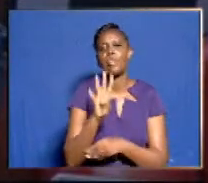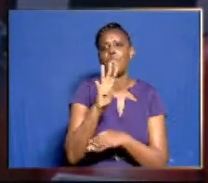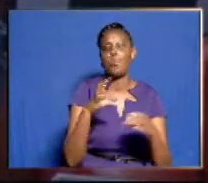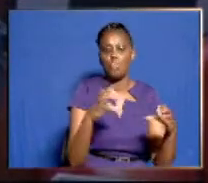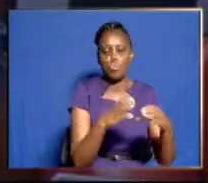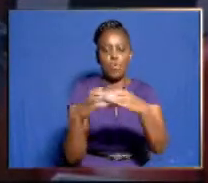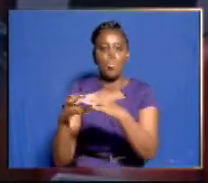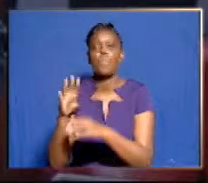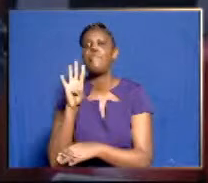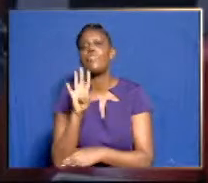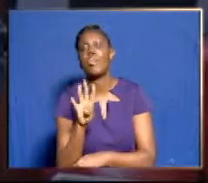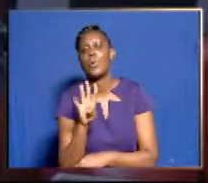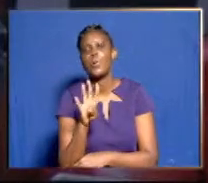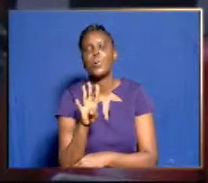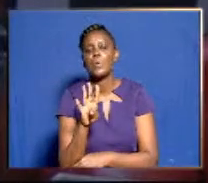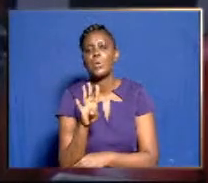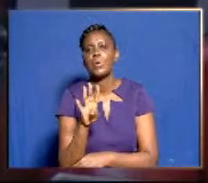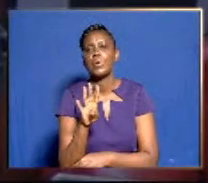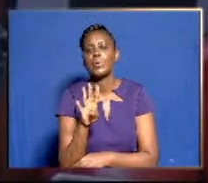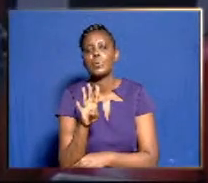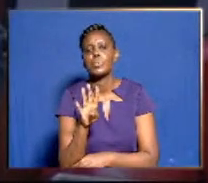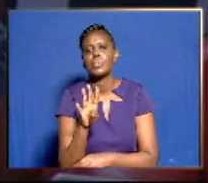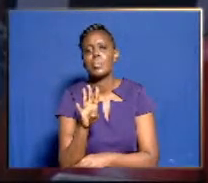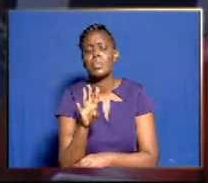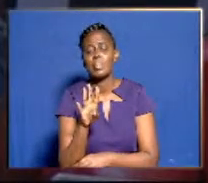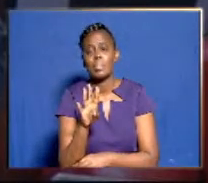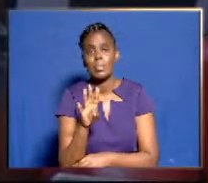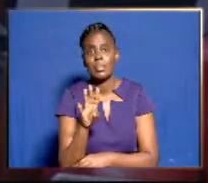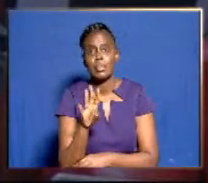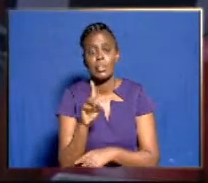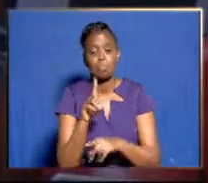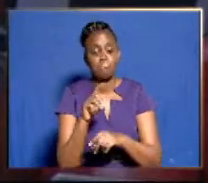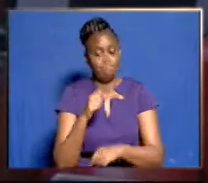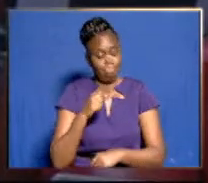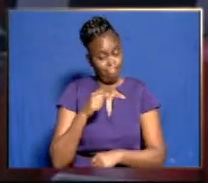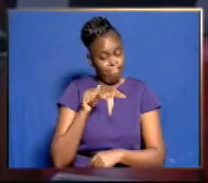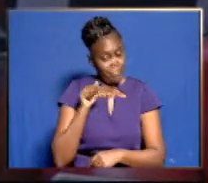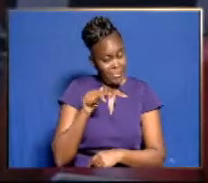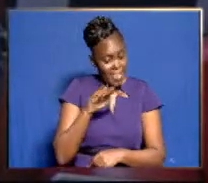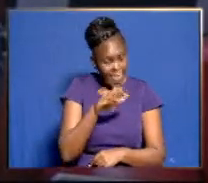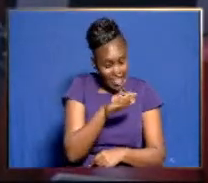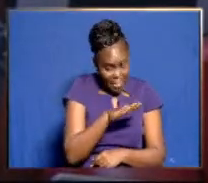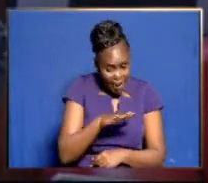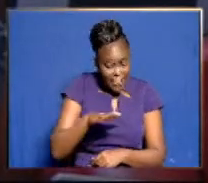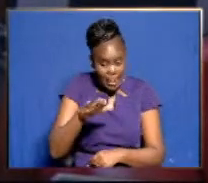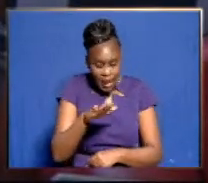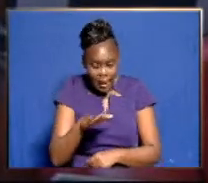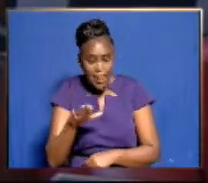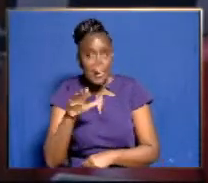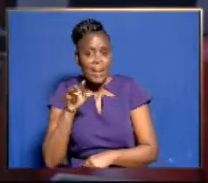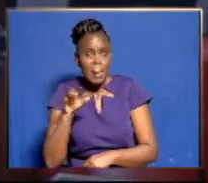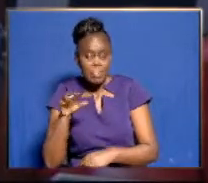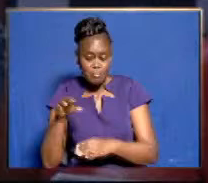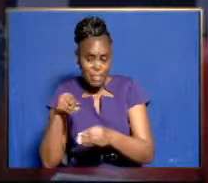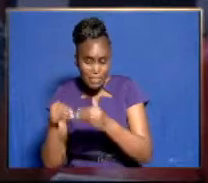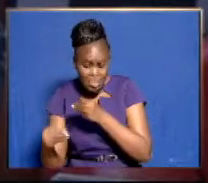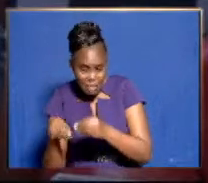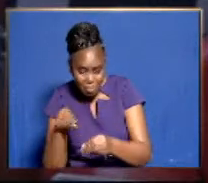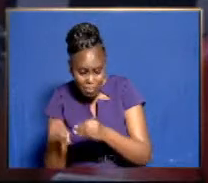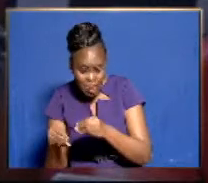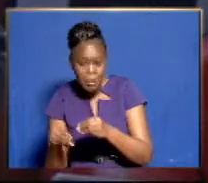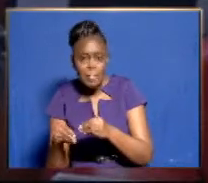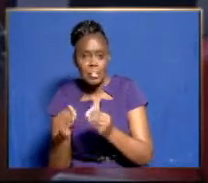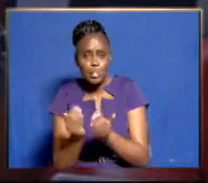Honorable Speaker. And it's unfortunate that these areas continue to be